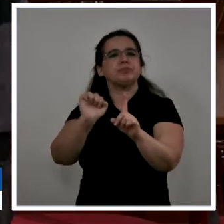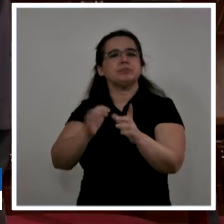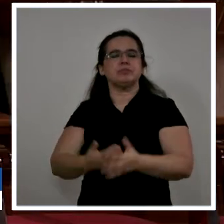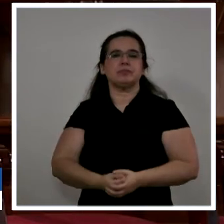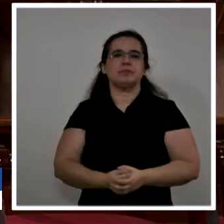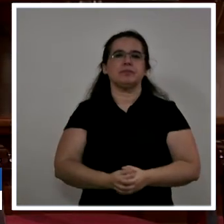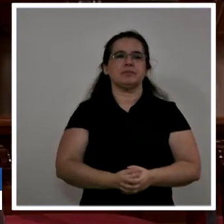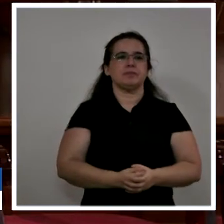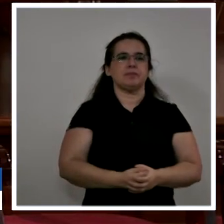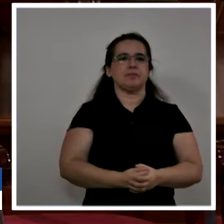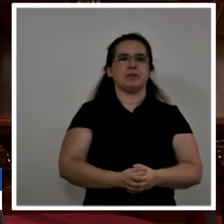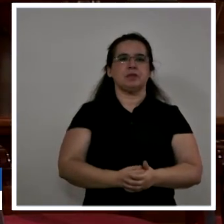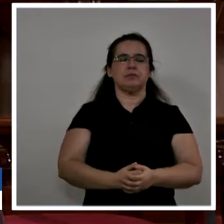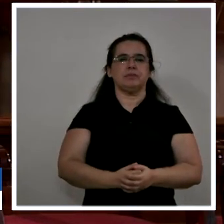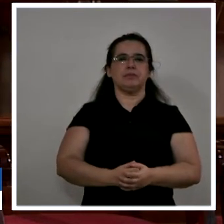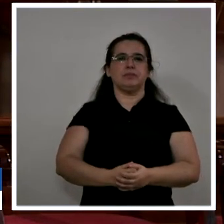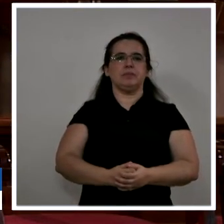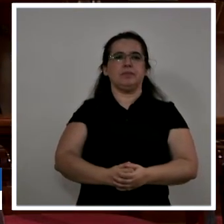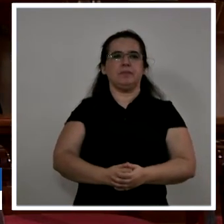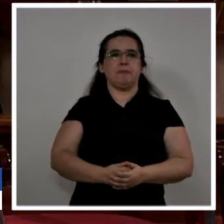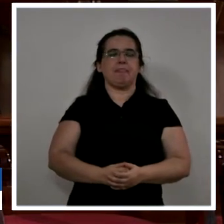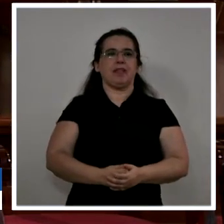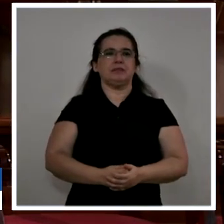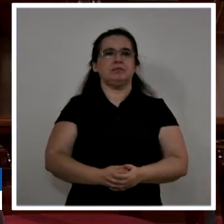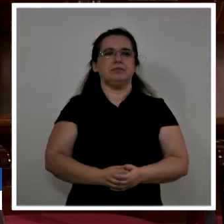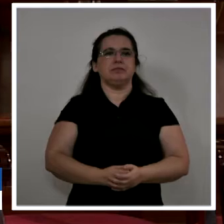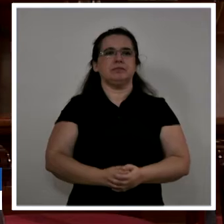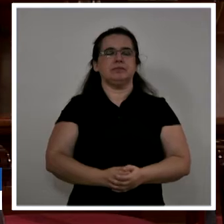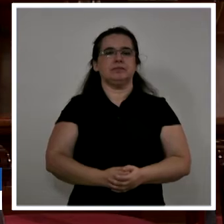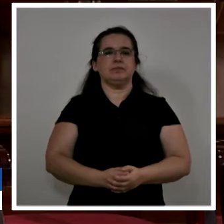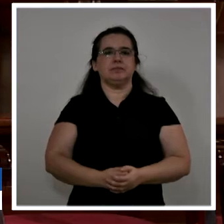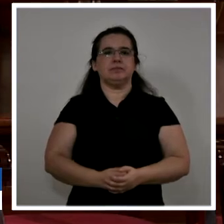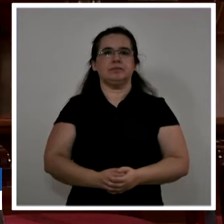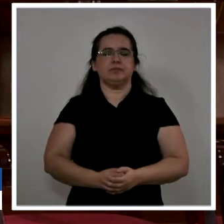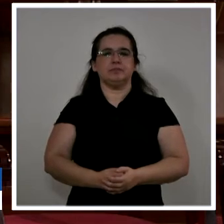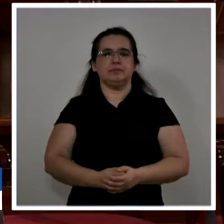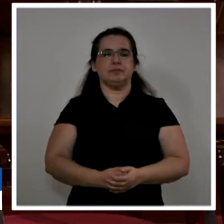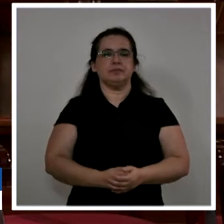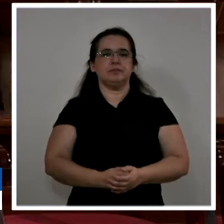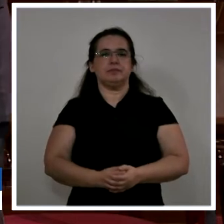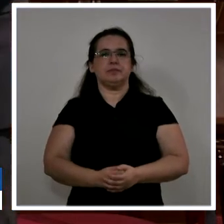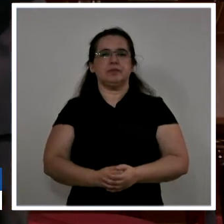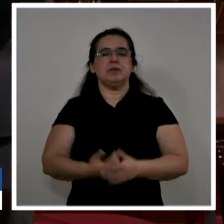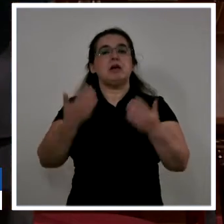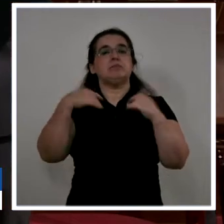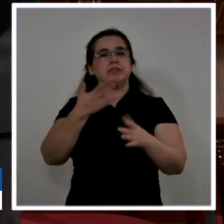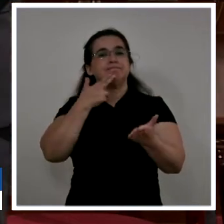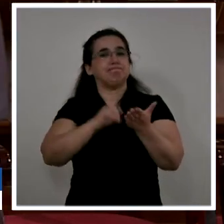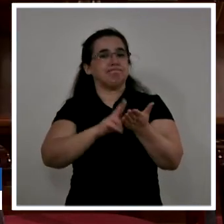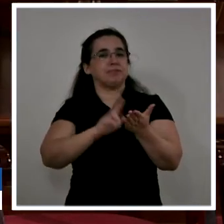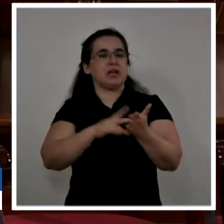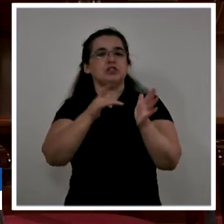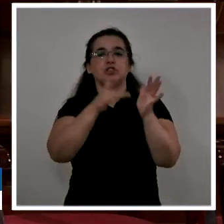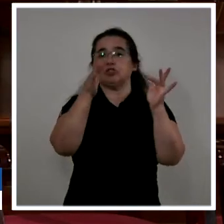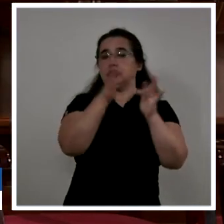However, Jesus Christ was really suffering in the Garden of Gethsemane. Mas na verdade,